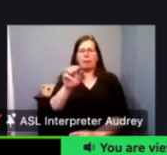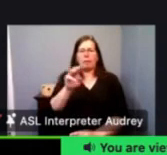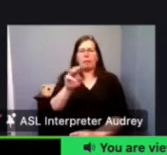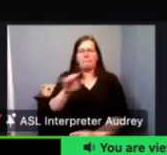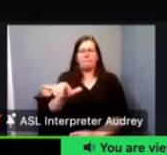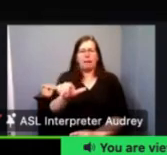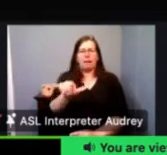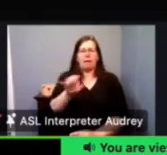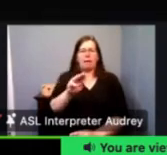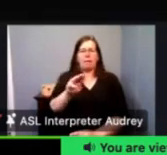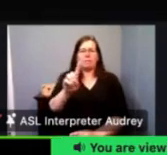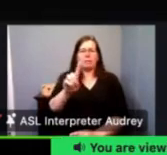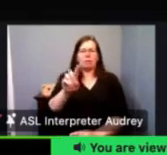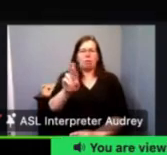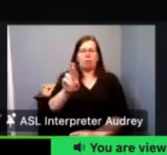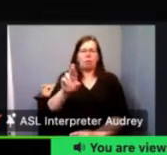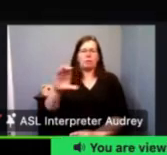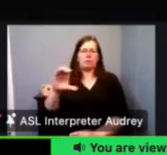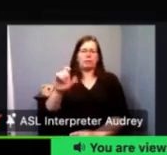leaders@mymdrc.org.